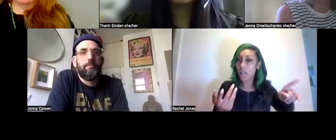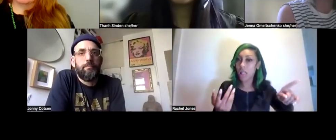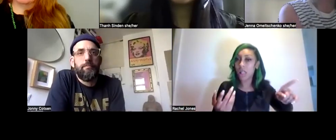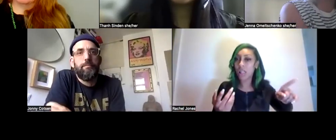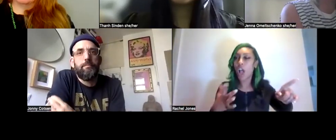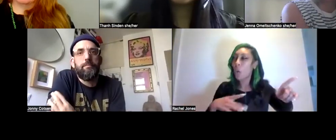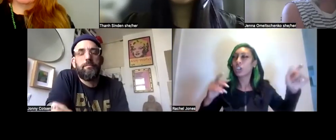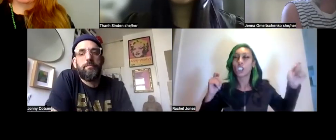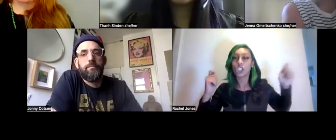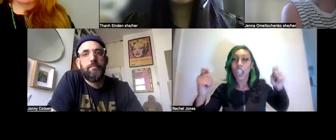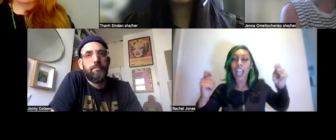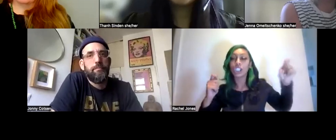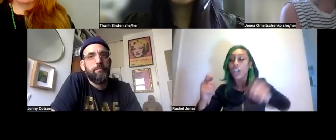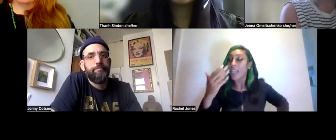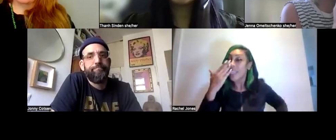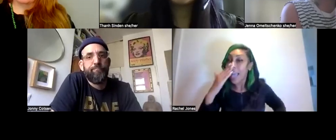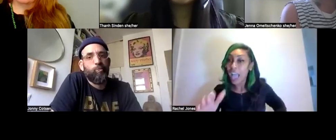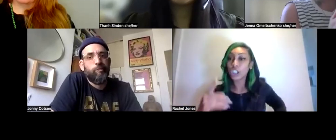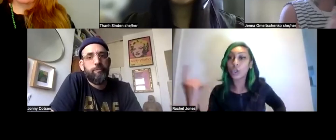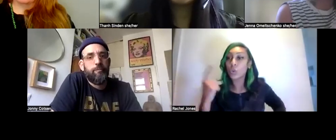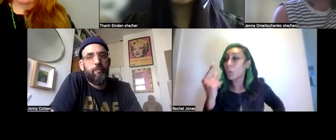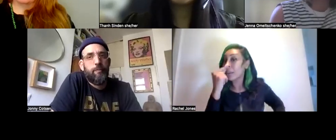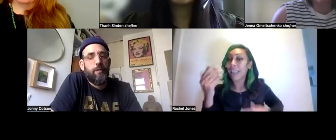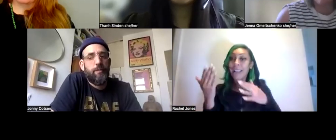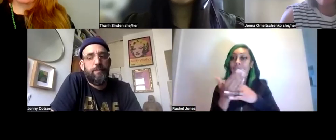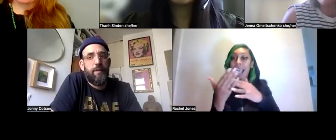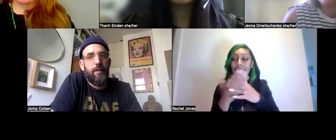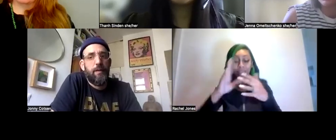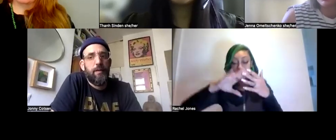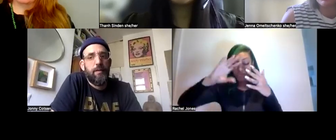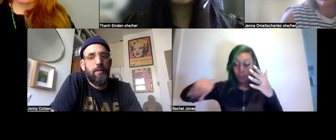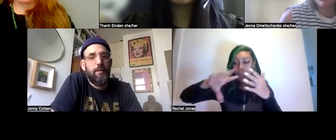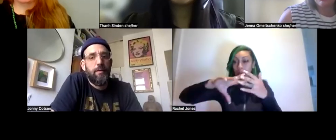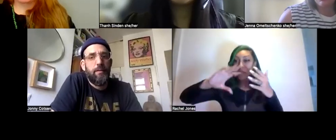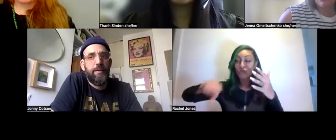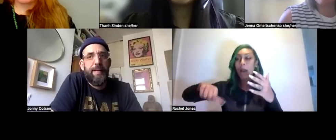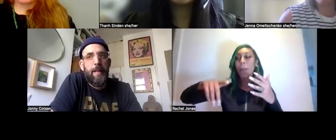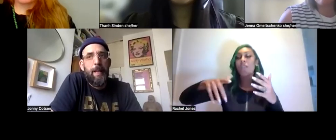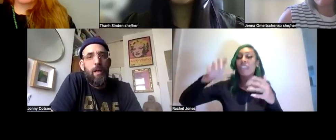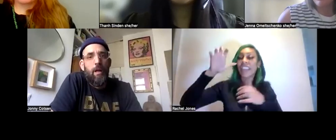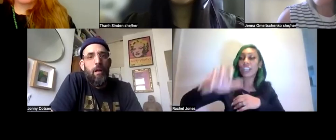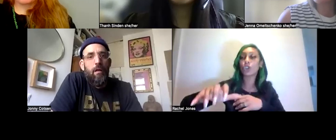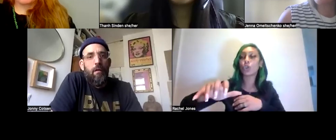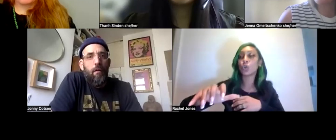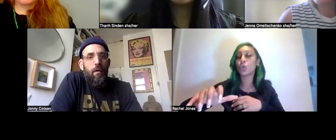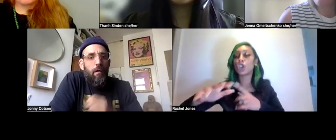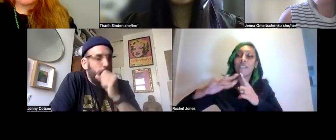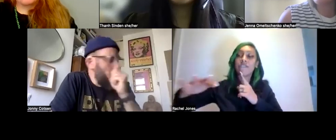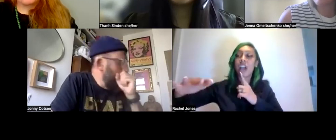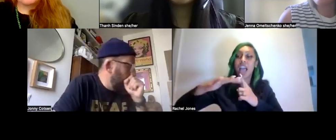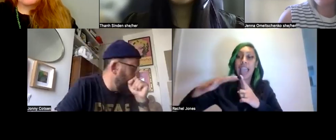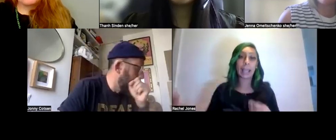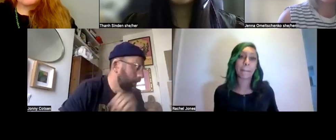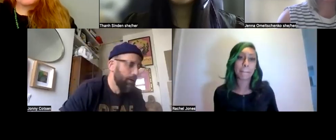that I'm always working towards, chipping away at that institution. I guess an